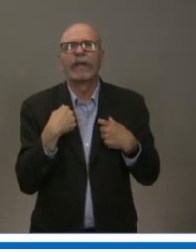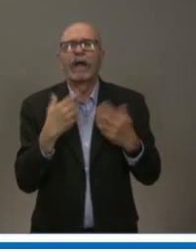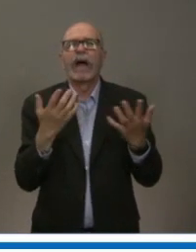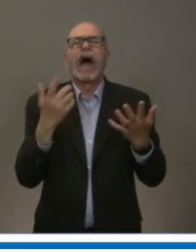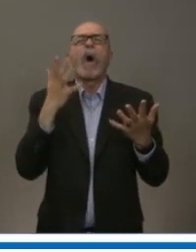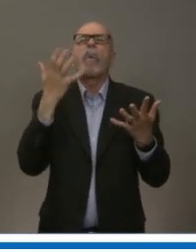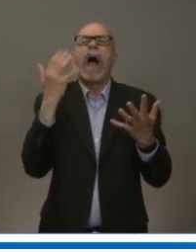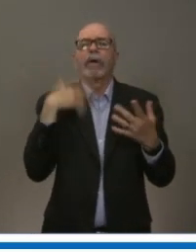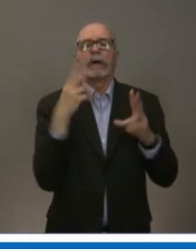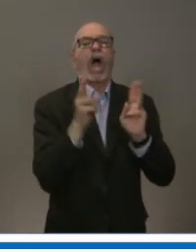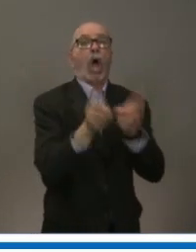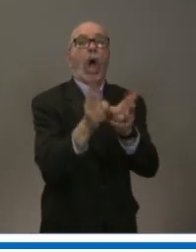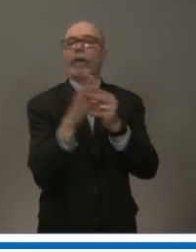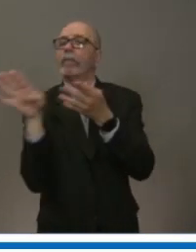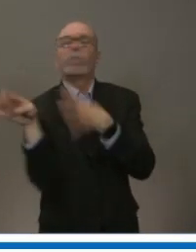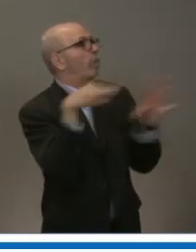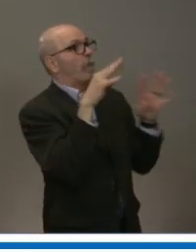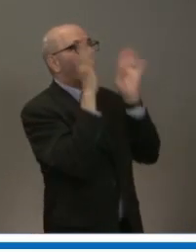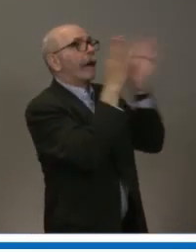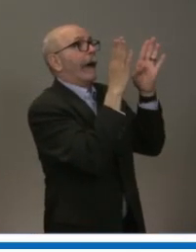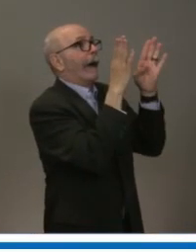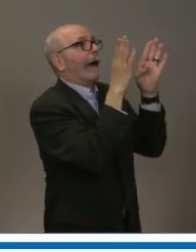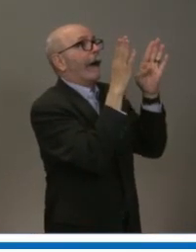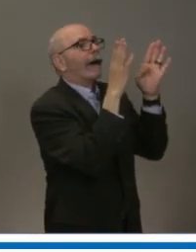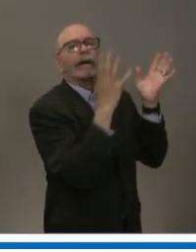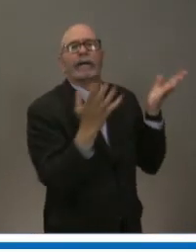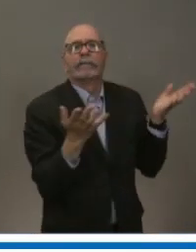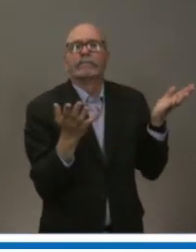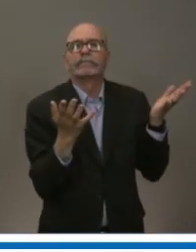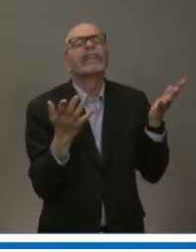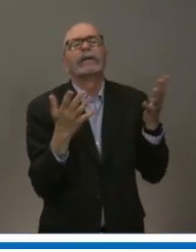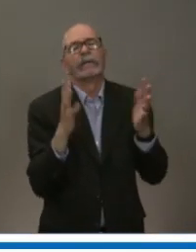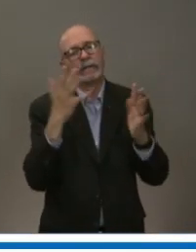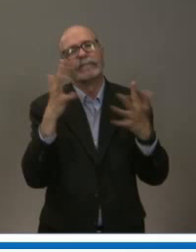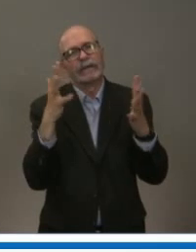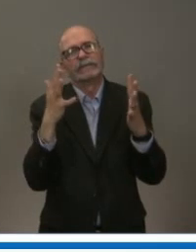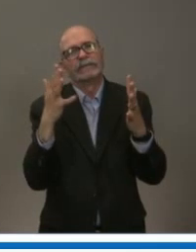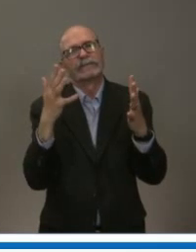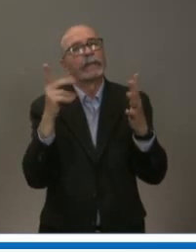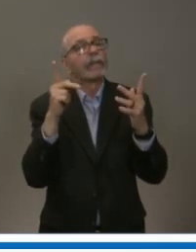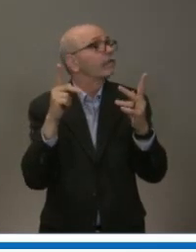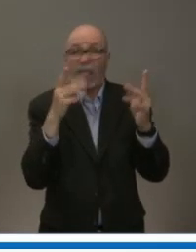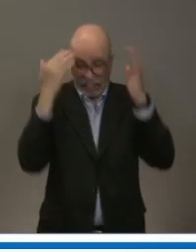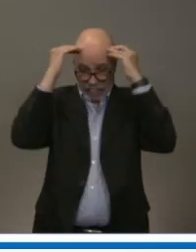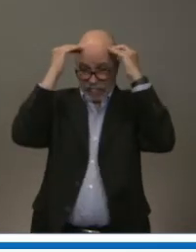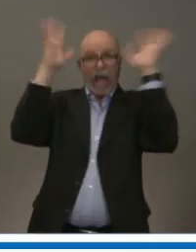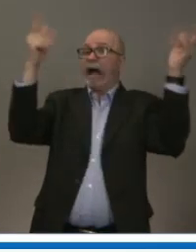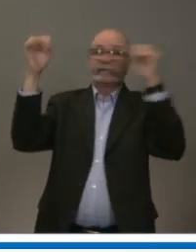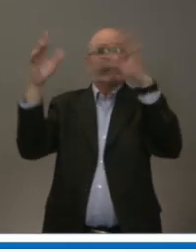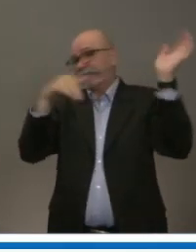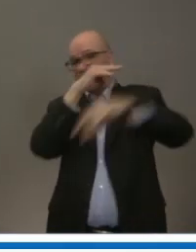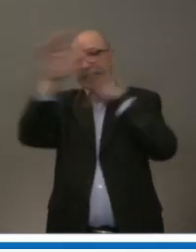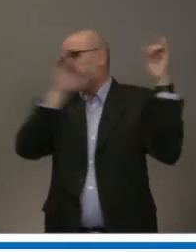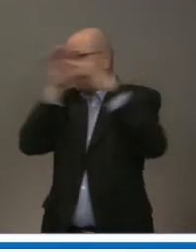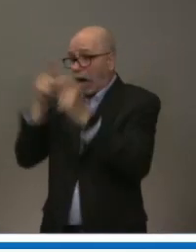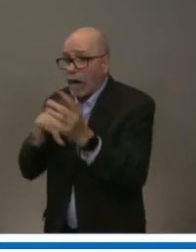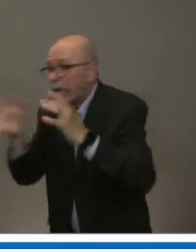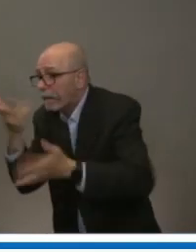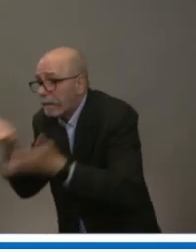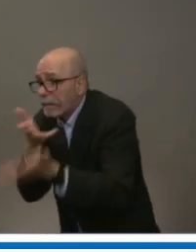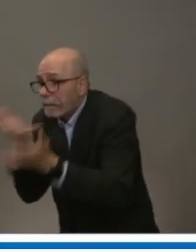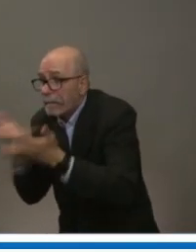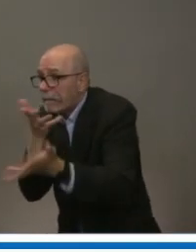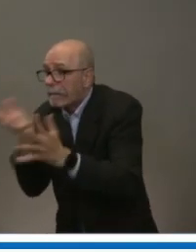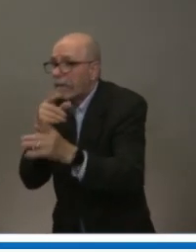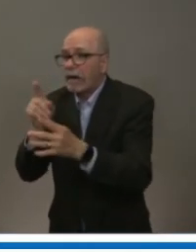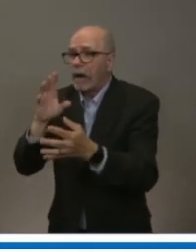when 911 shows up, increased anxiety on the part of the crew. They've donned their special